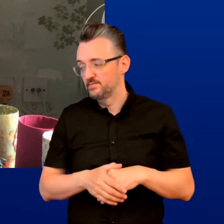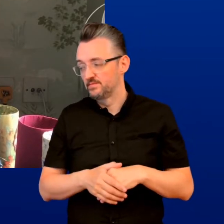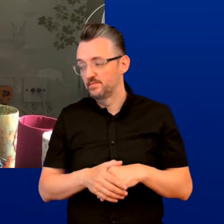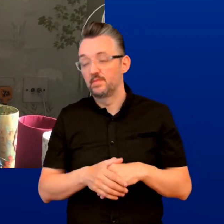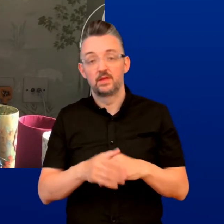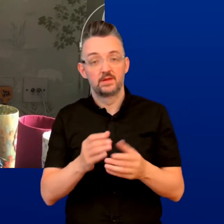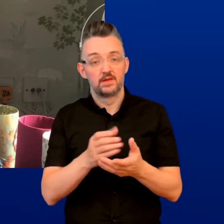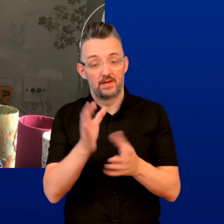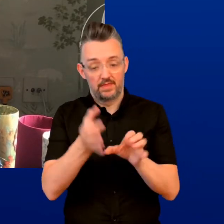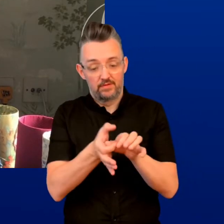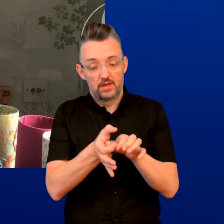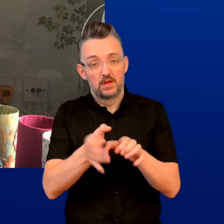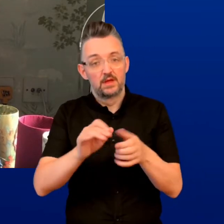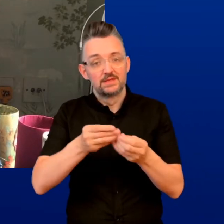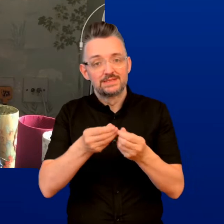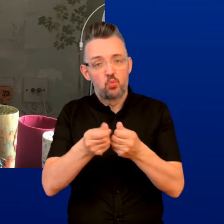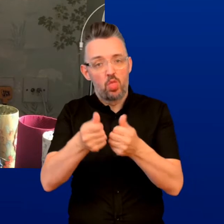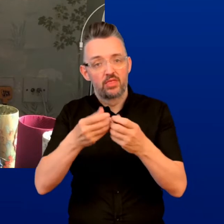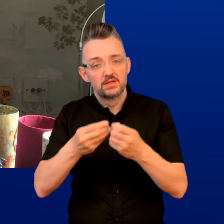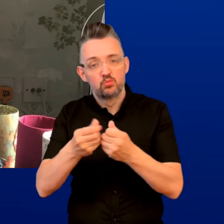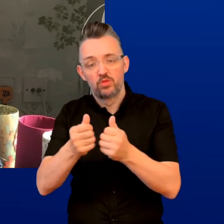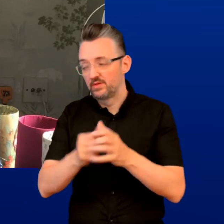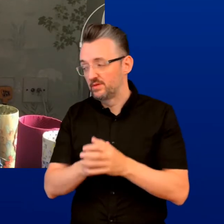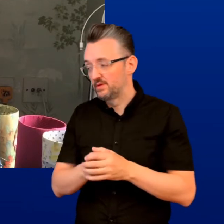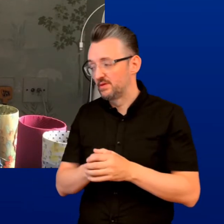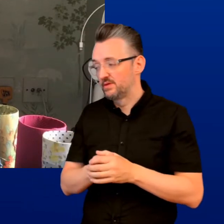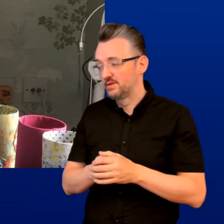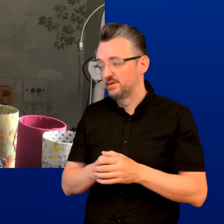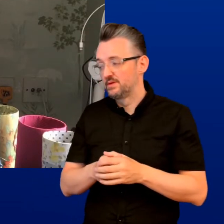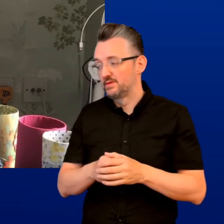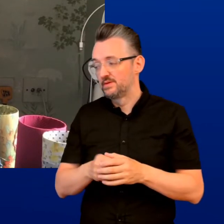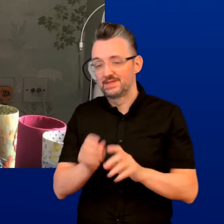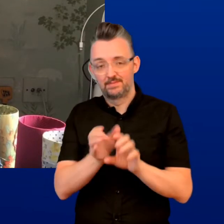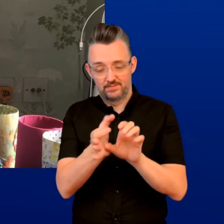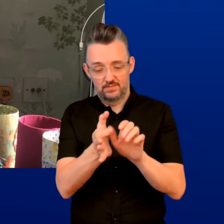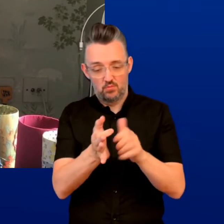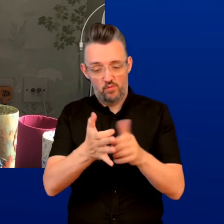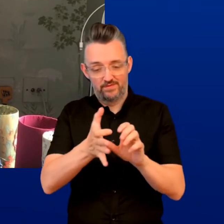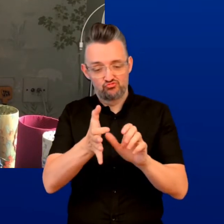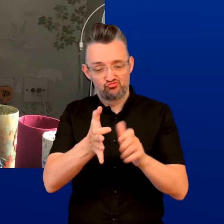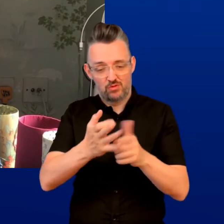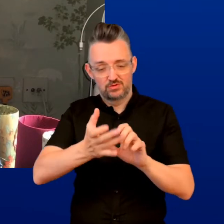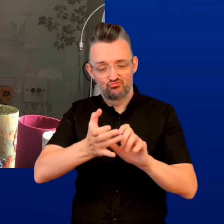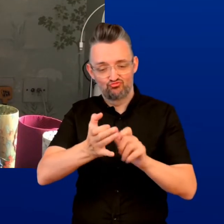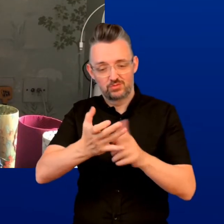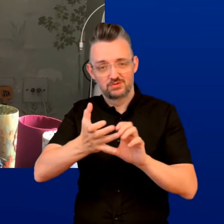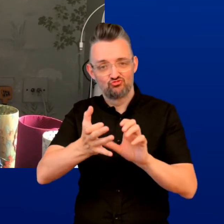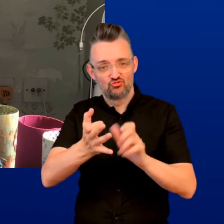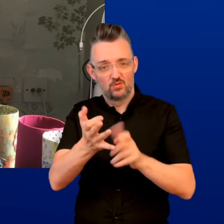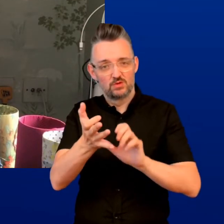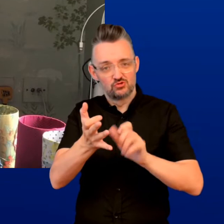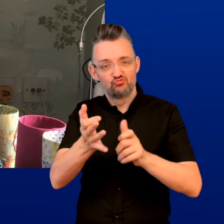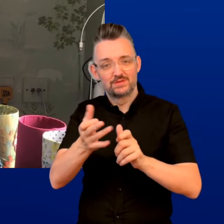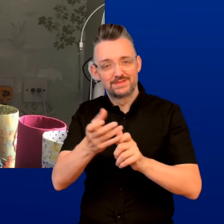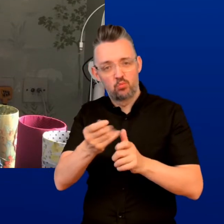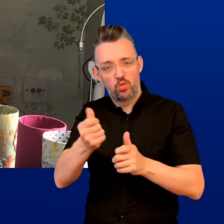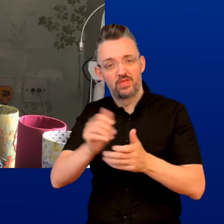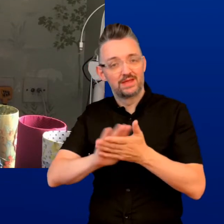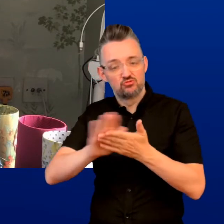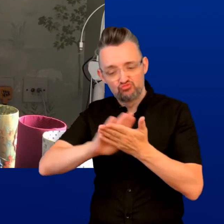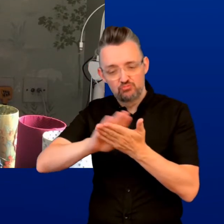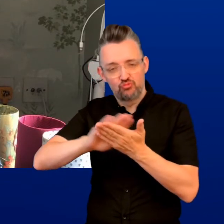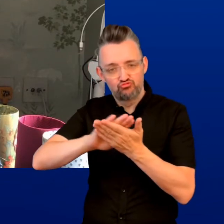and then smooth it up with your fingers. It's as if you're turning your fingers round like a circle, and then just